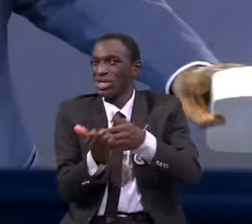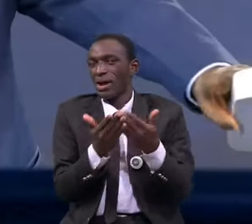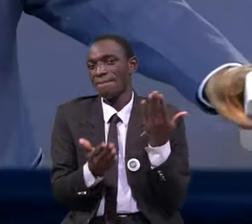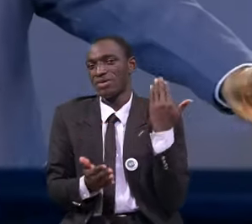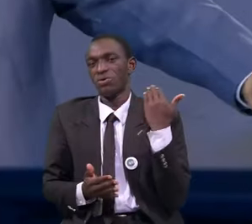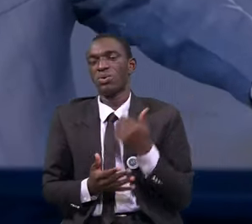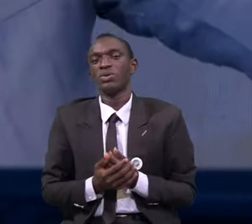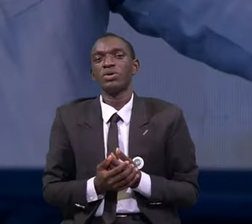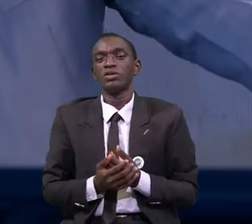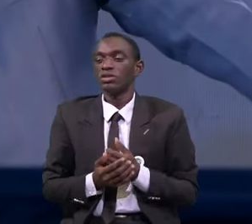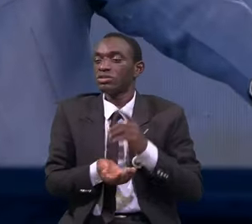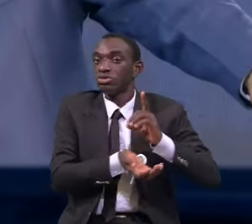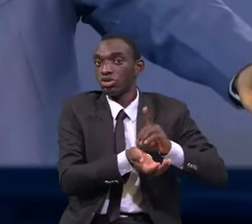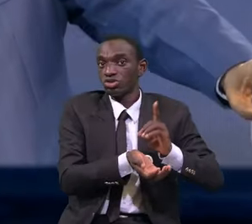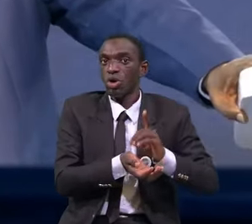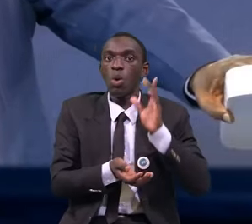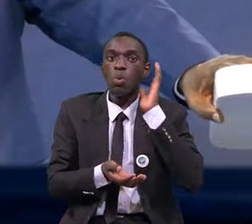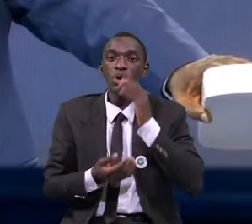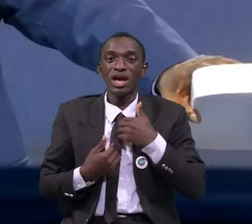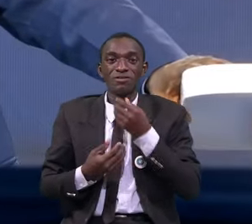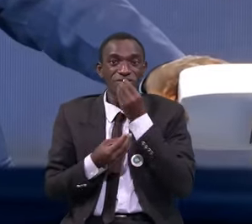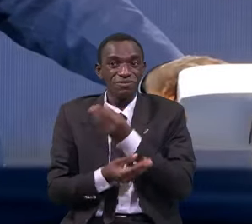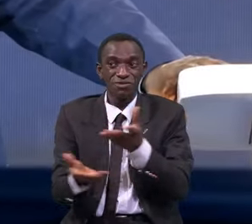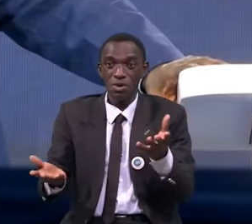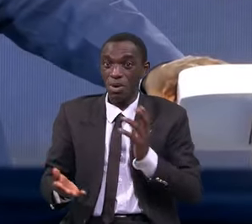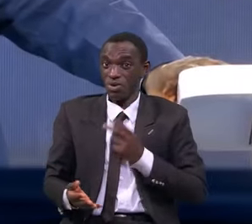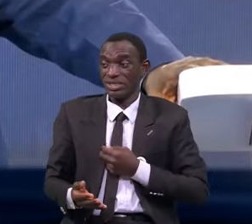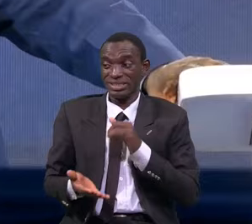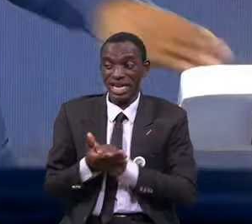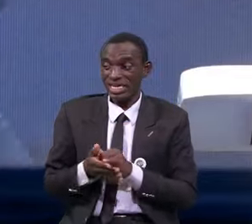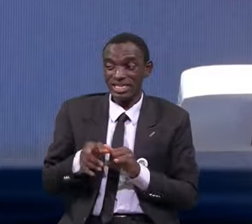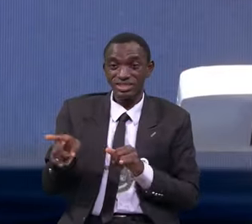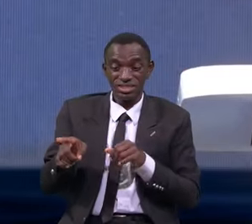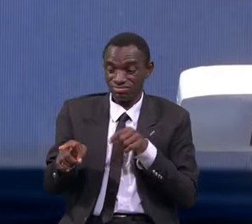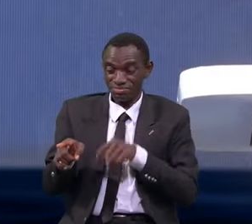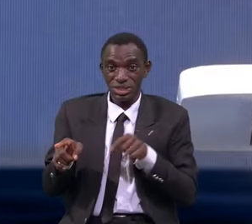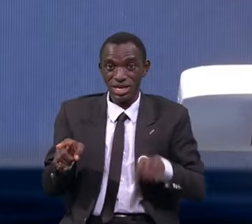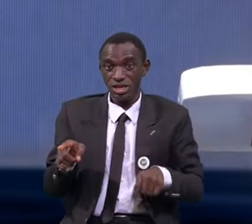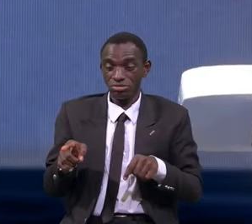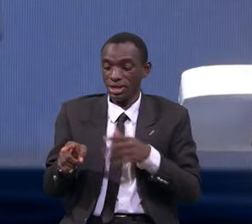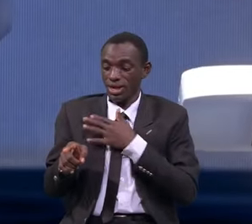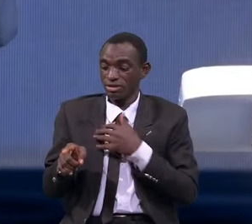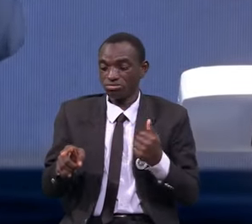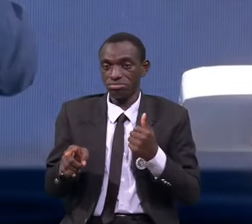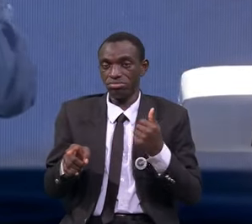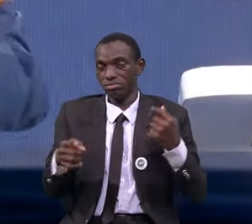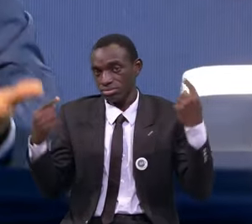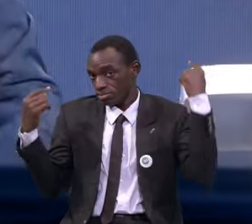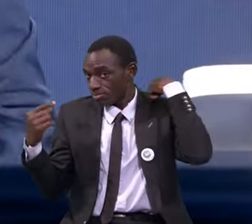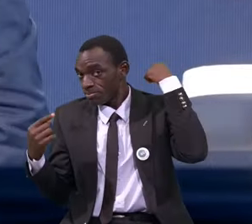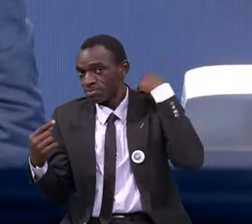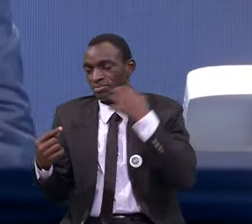The doctor would have told us the ankle and the knees and the waist and the backbone